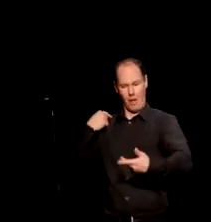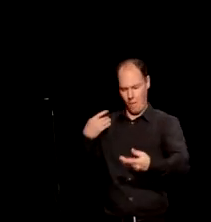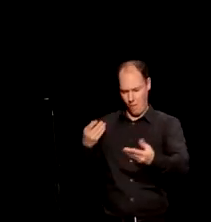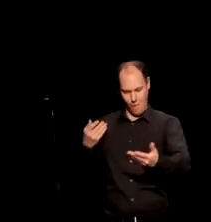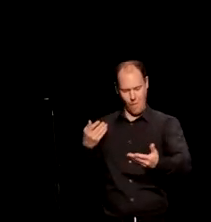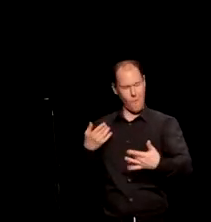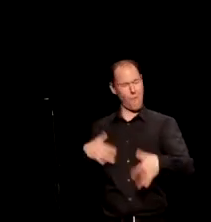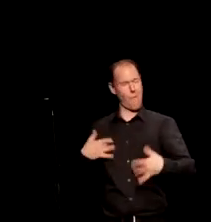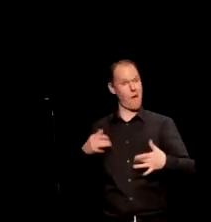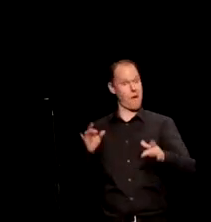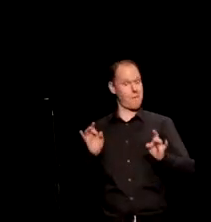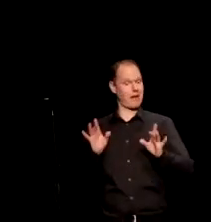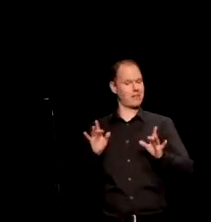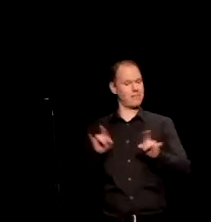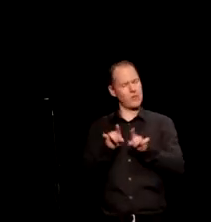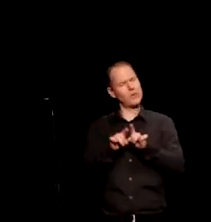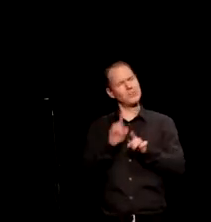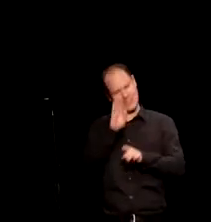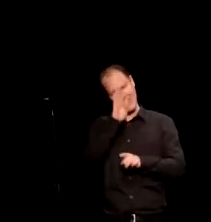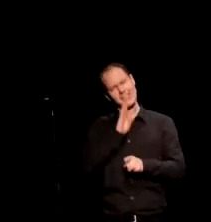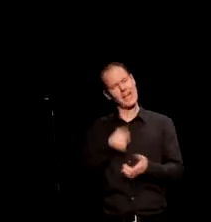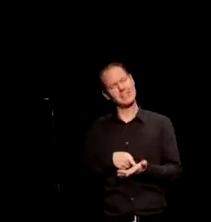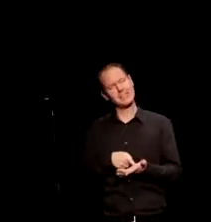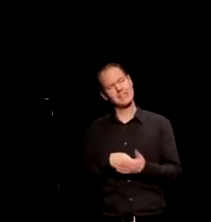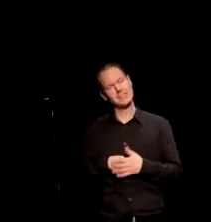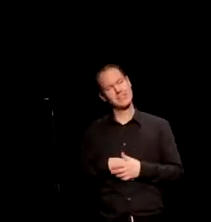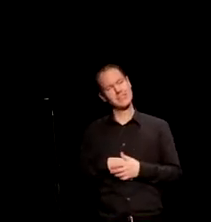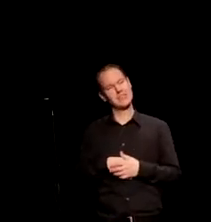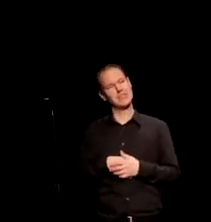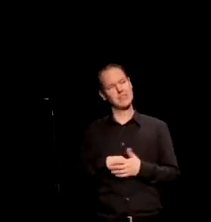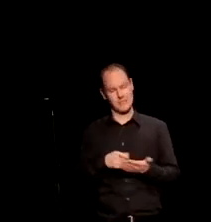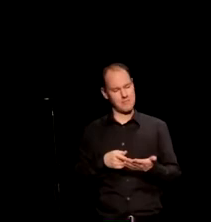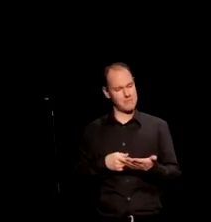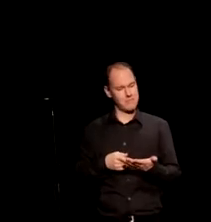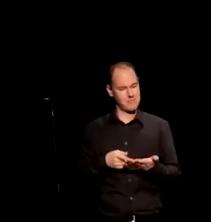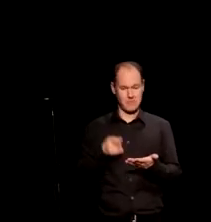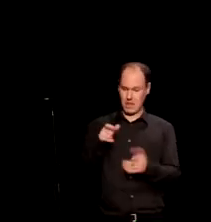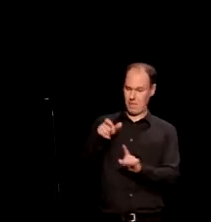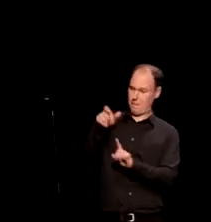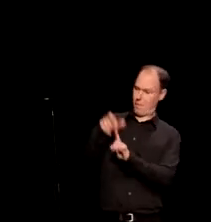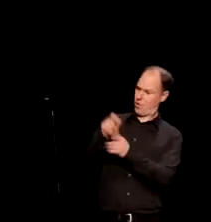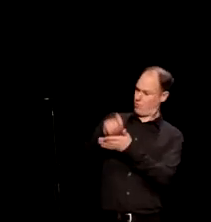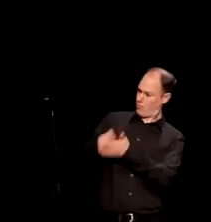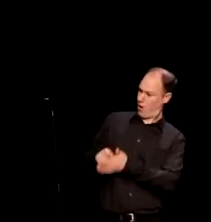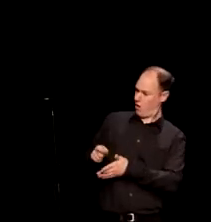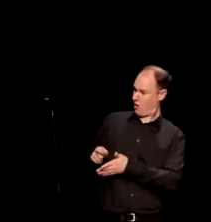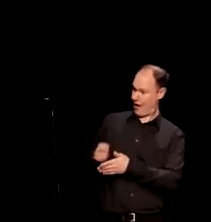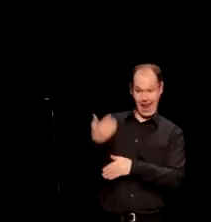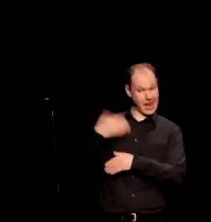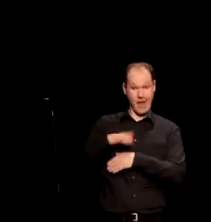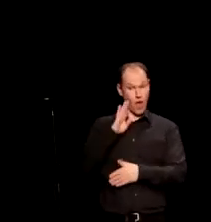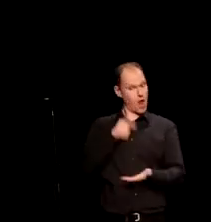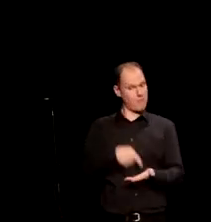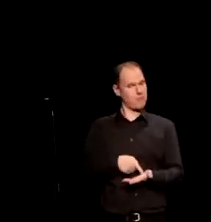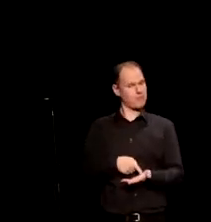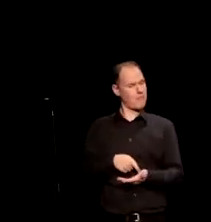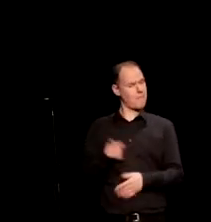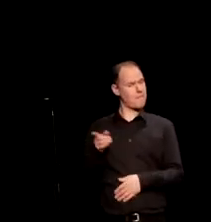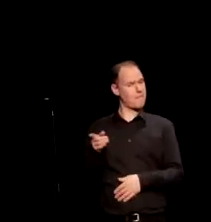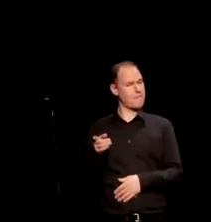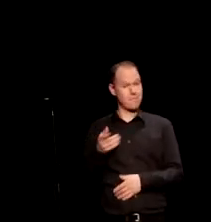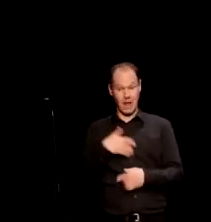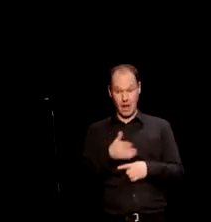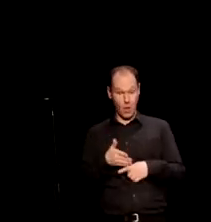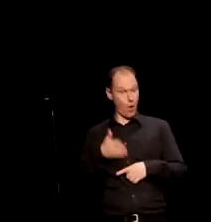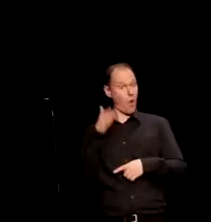that. There's something also really sad about that. I had not heard of this person before going and having a look at that archive